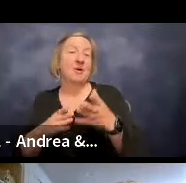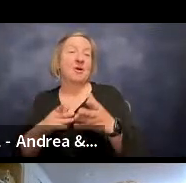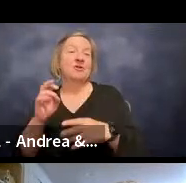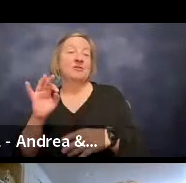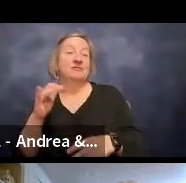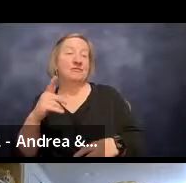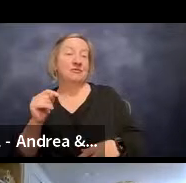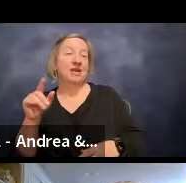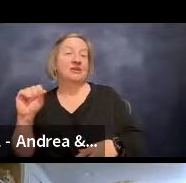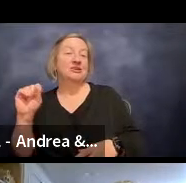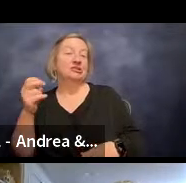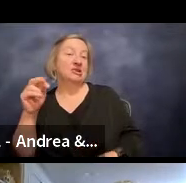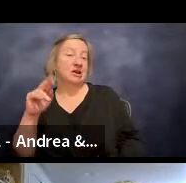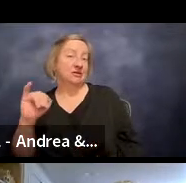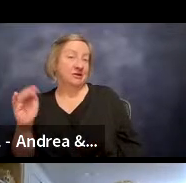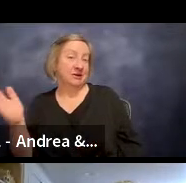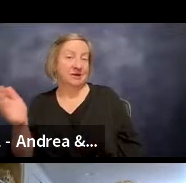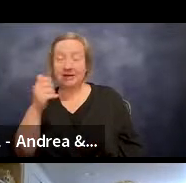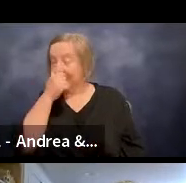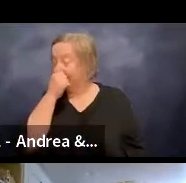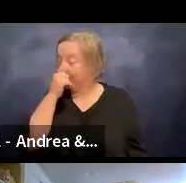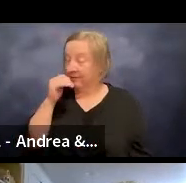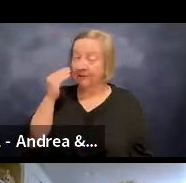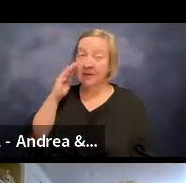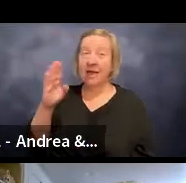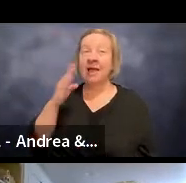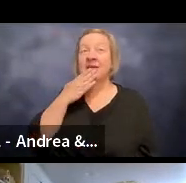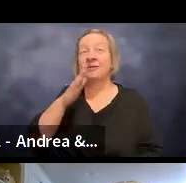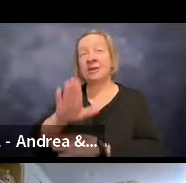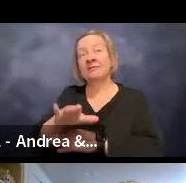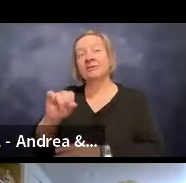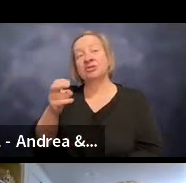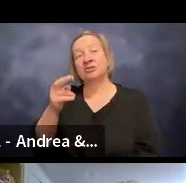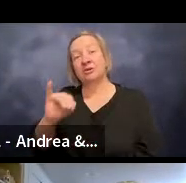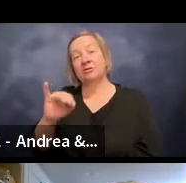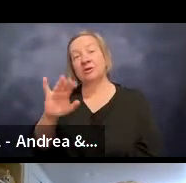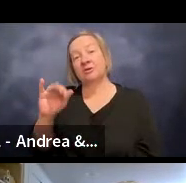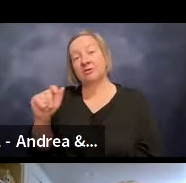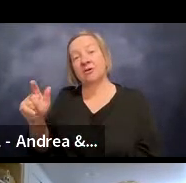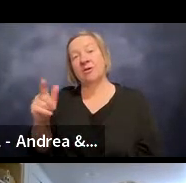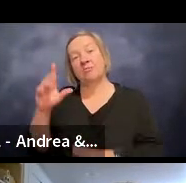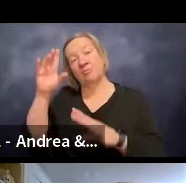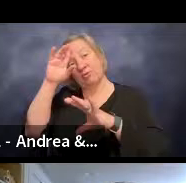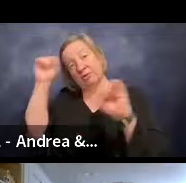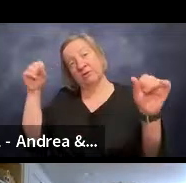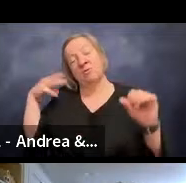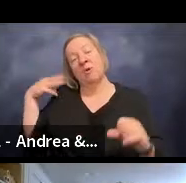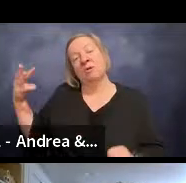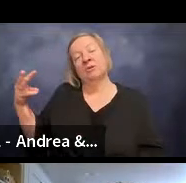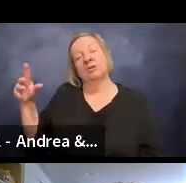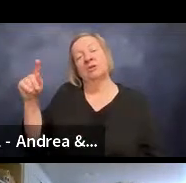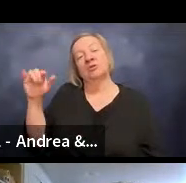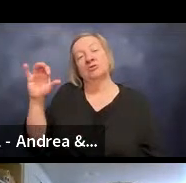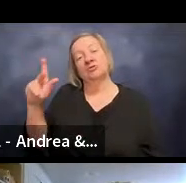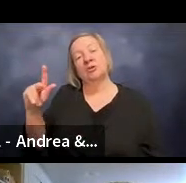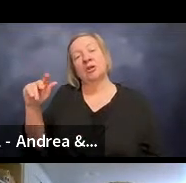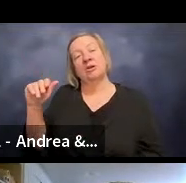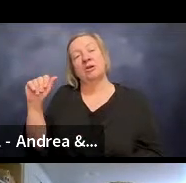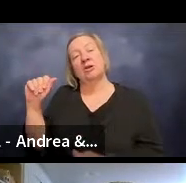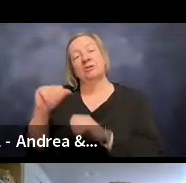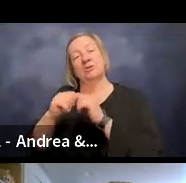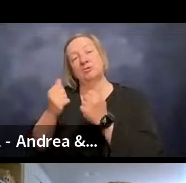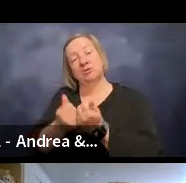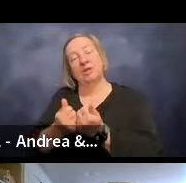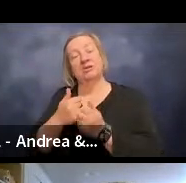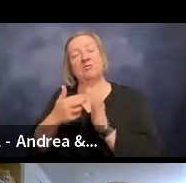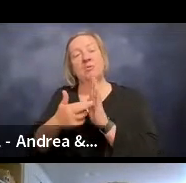Sherry. Hi, good afternoon. Sherry Call. I'm president of the Washington Trucking Association representing freight. I might